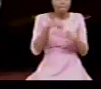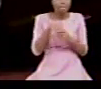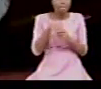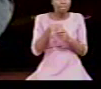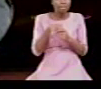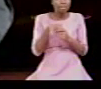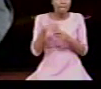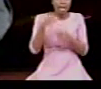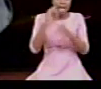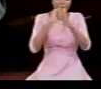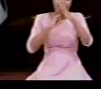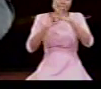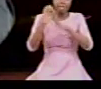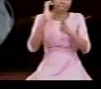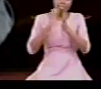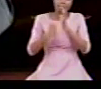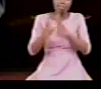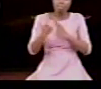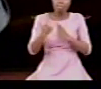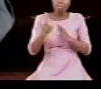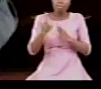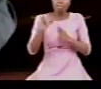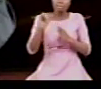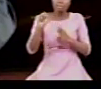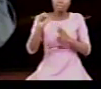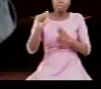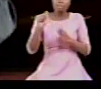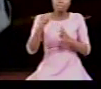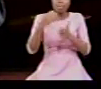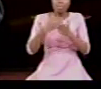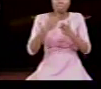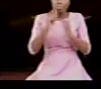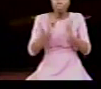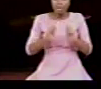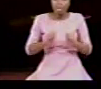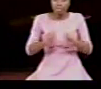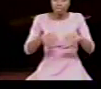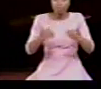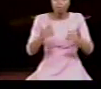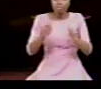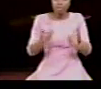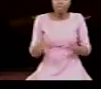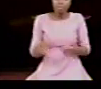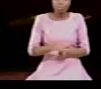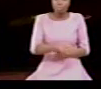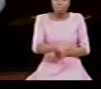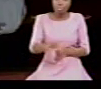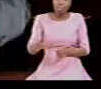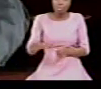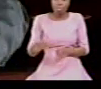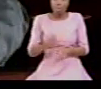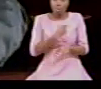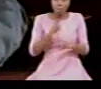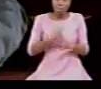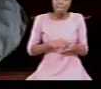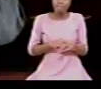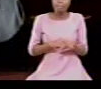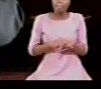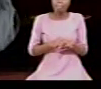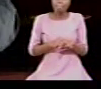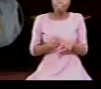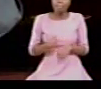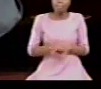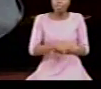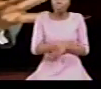In Isaiah chapter 1, I read, before you can give, you can sow normally,